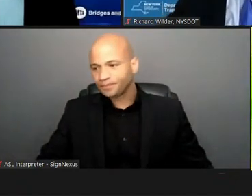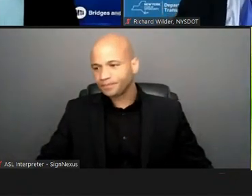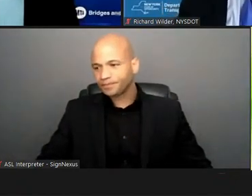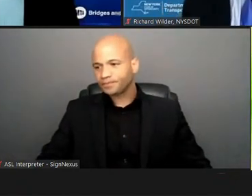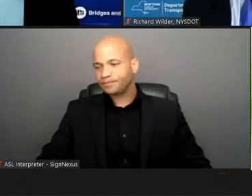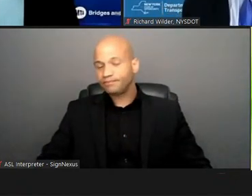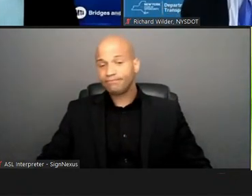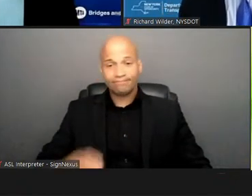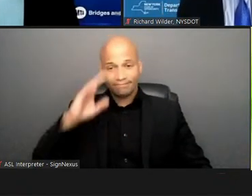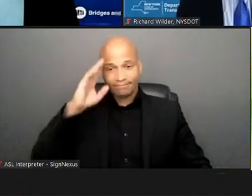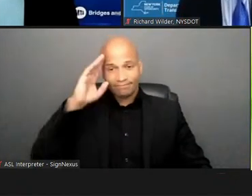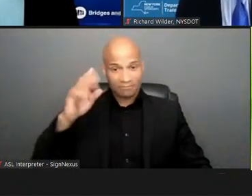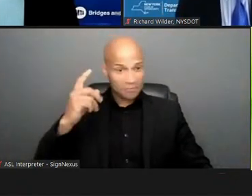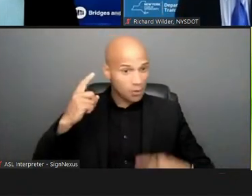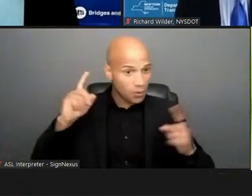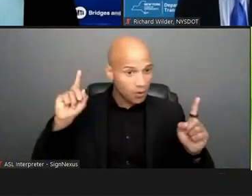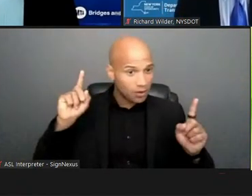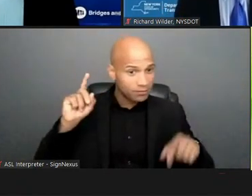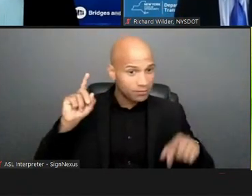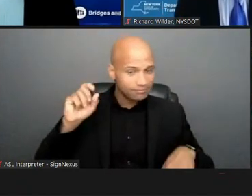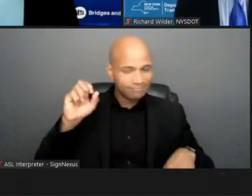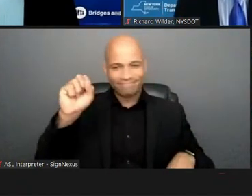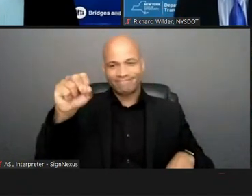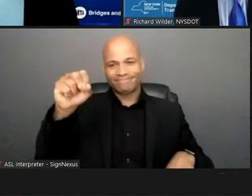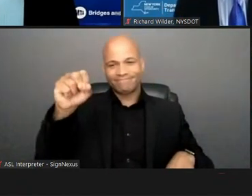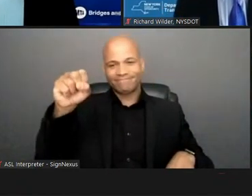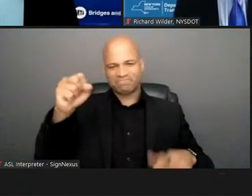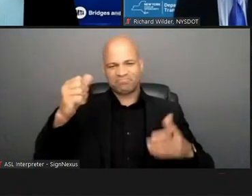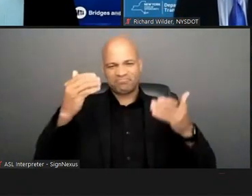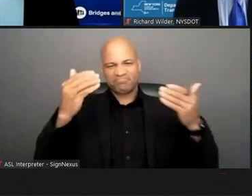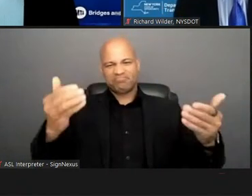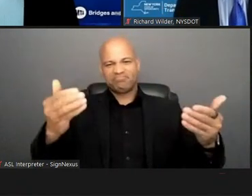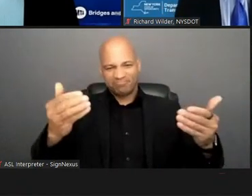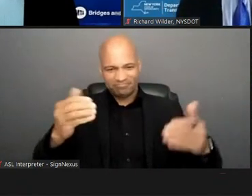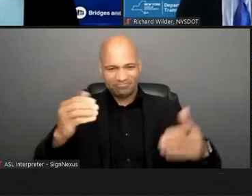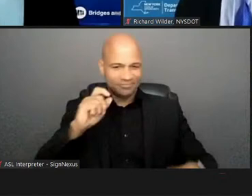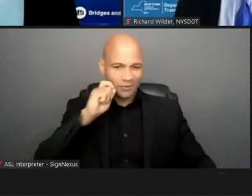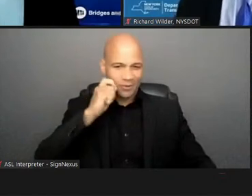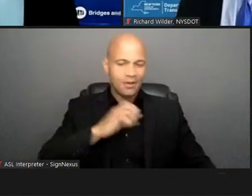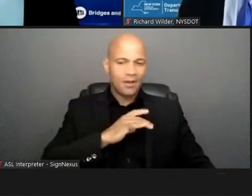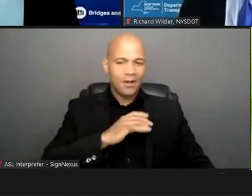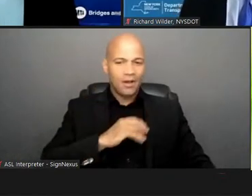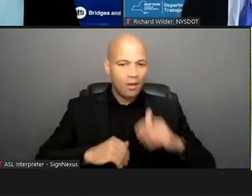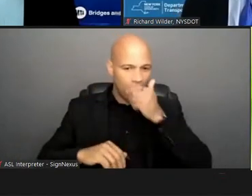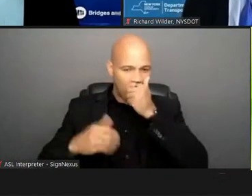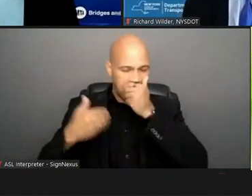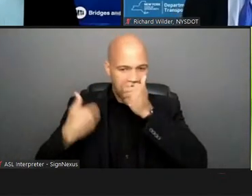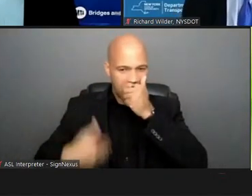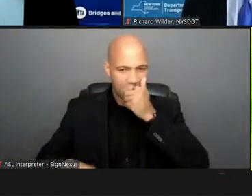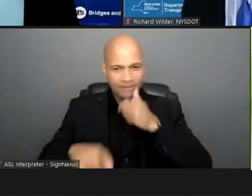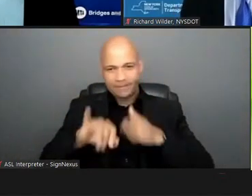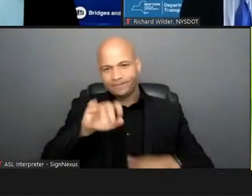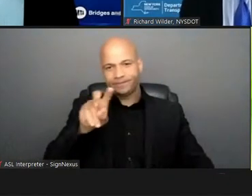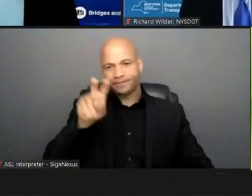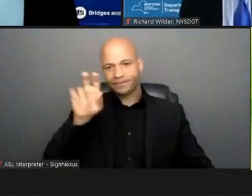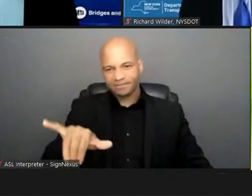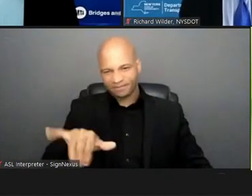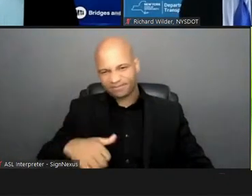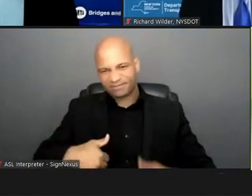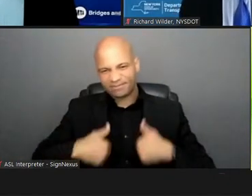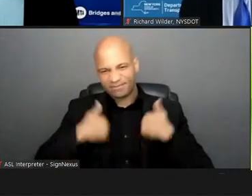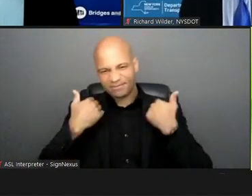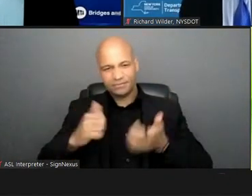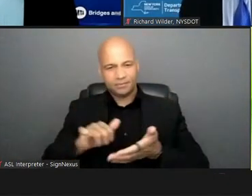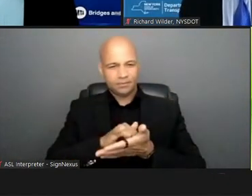hi did that work yes you may proceed cool My Name is Izzy I've lived in New York the past four years